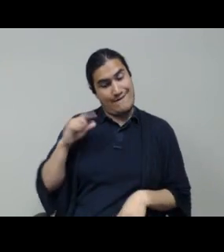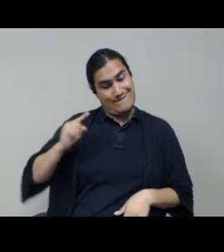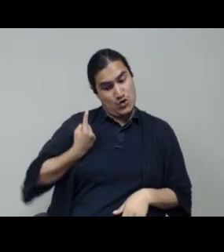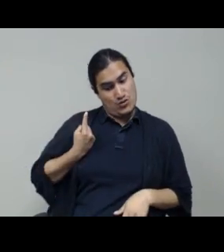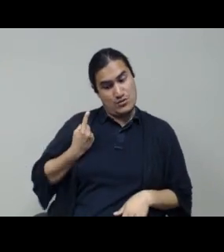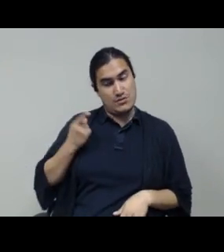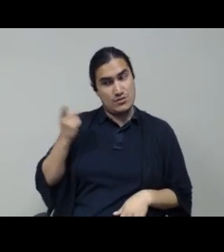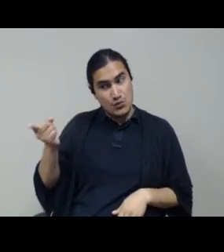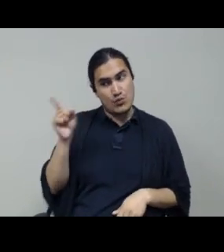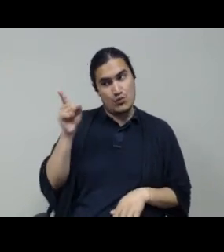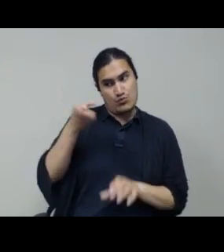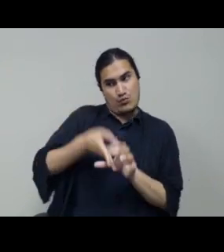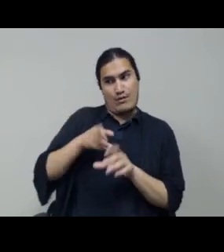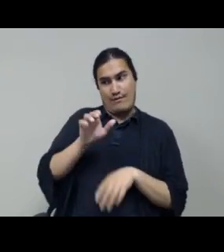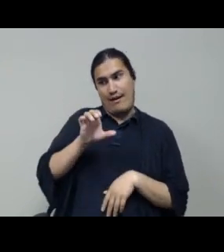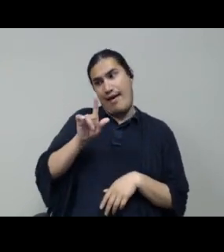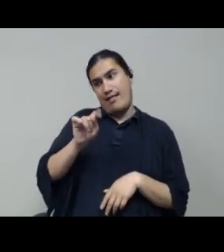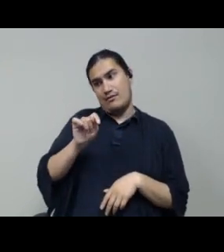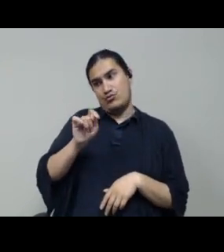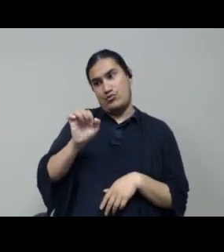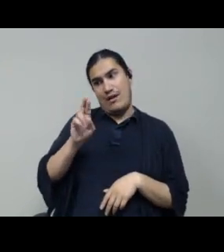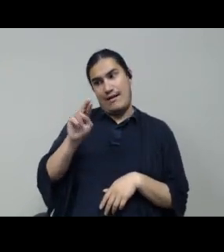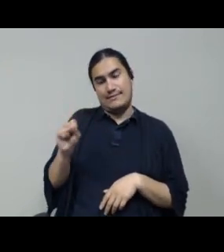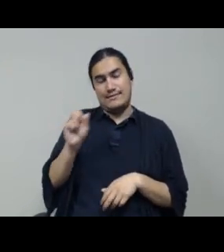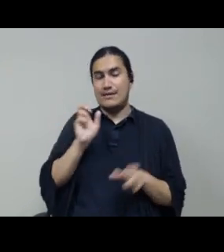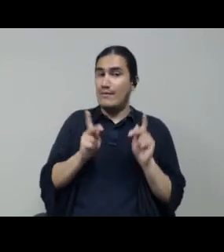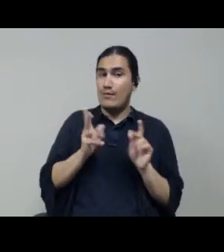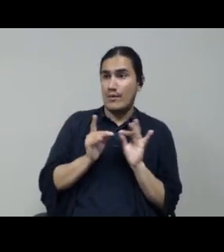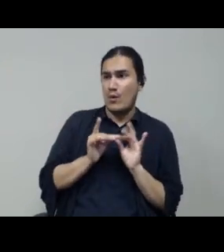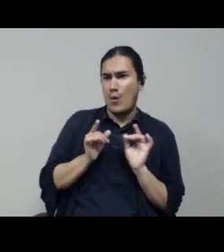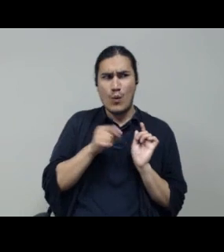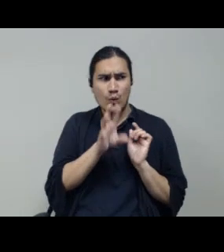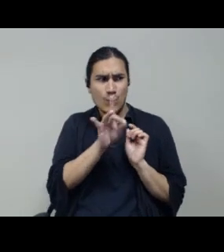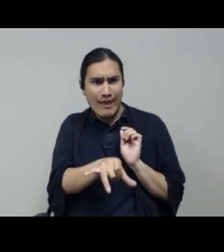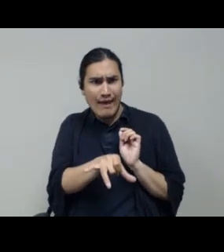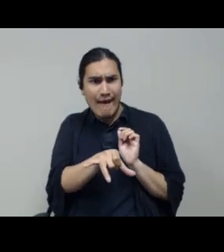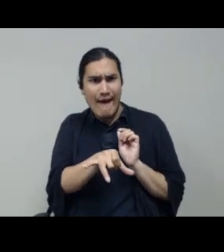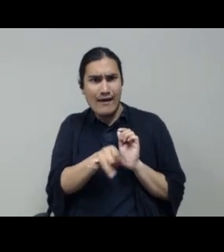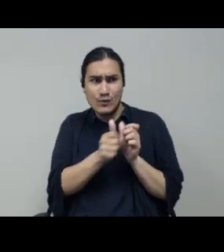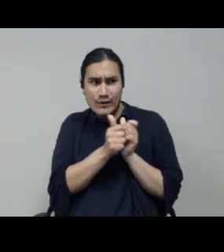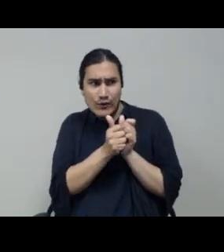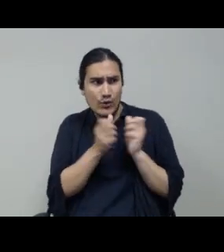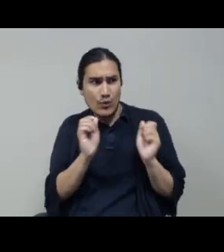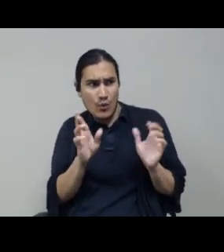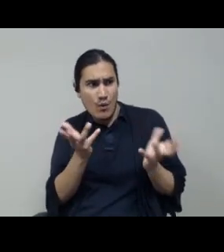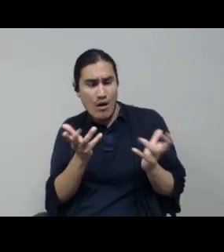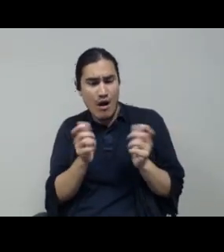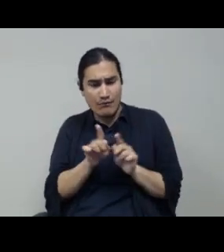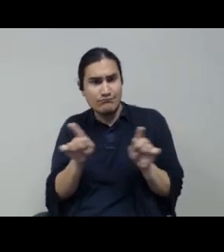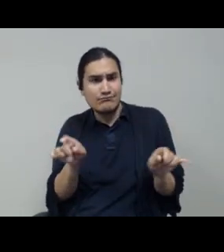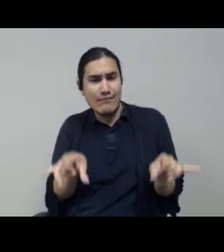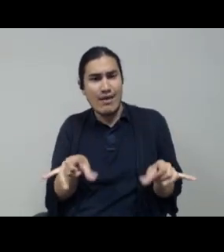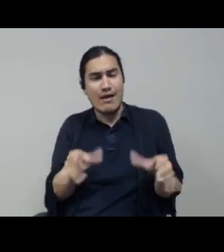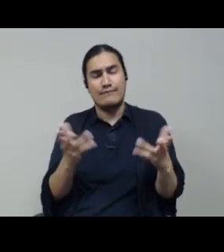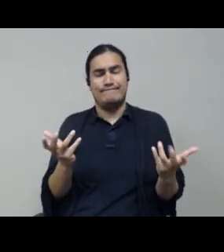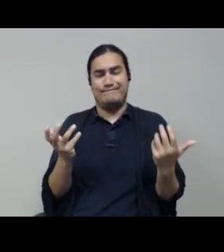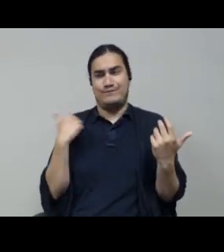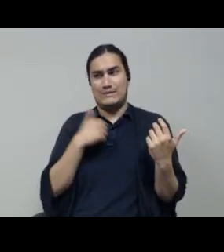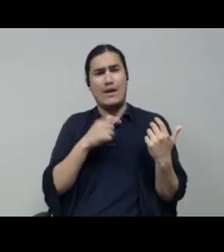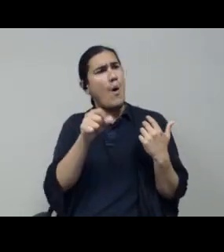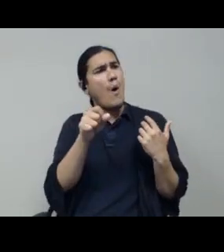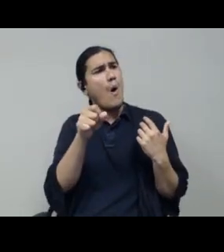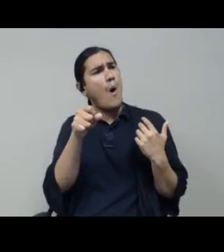Caltrans. And people said, "Oh gosh, did you do that on purpose? Did you do that together?" And we said yes.